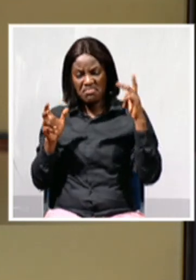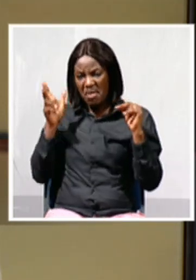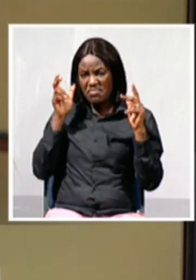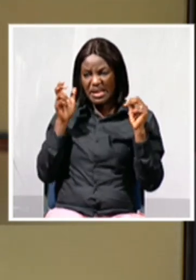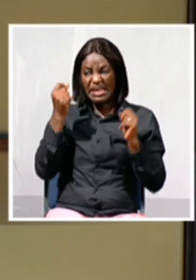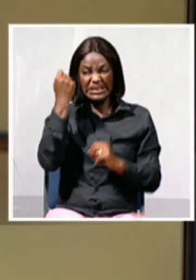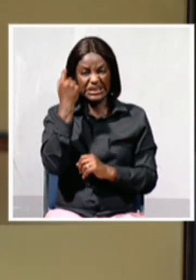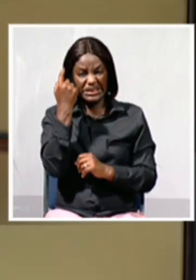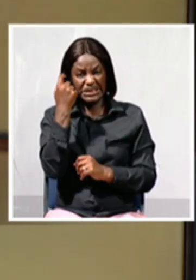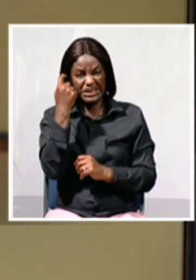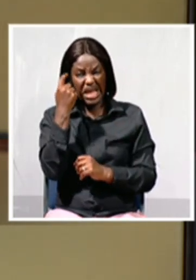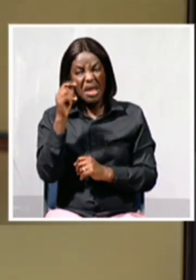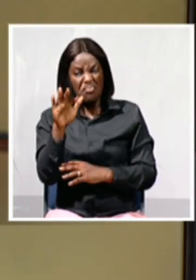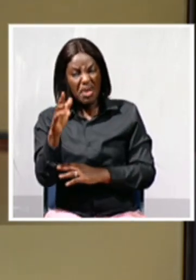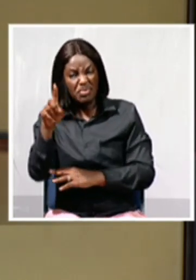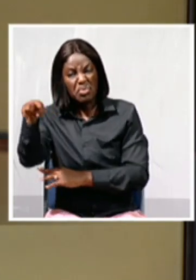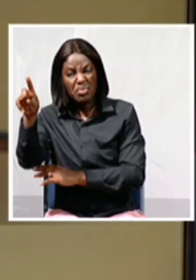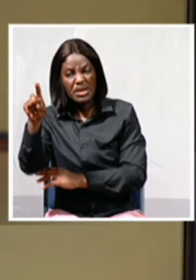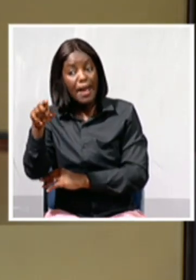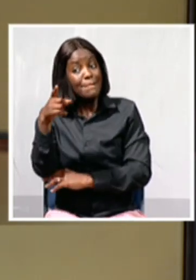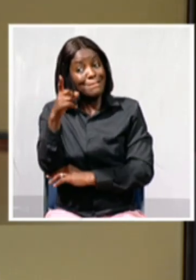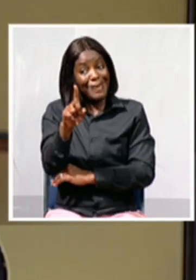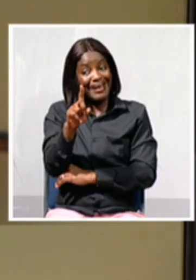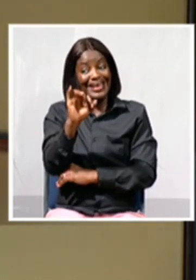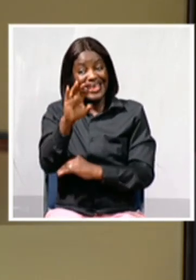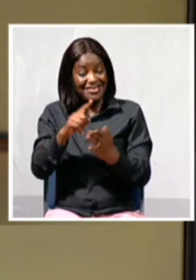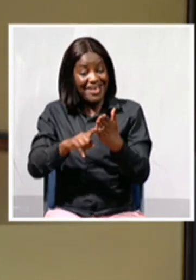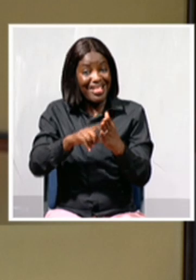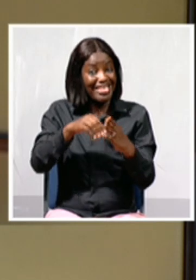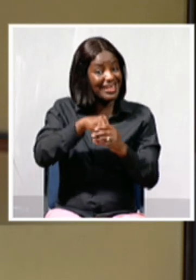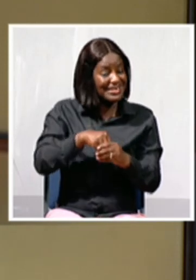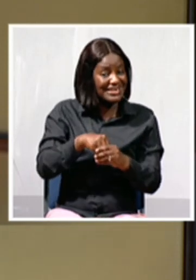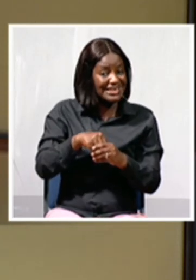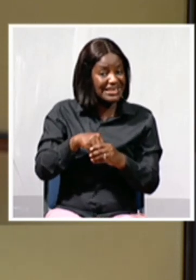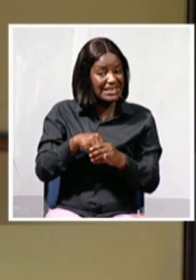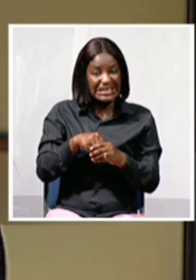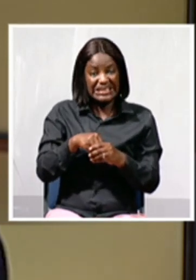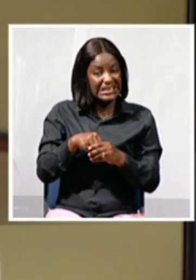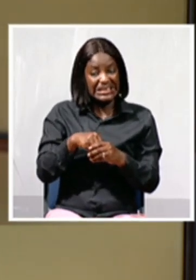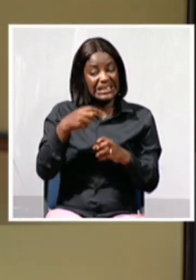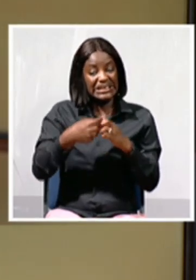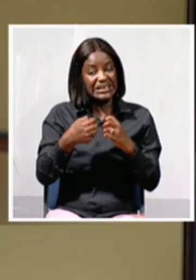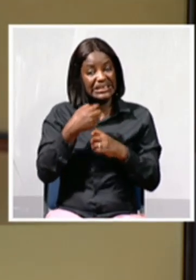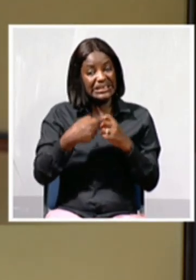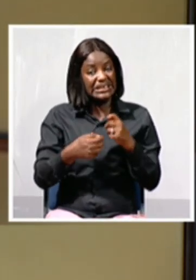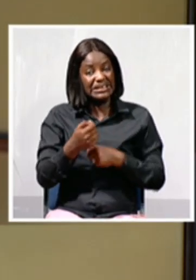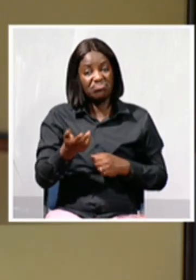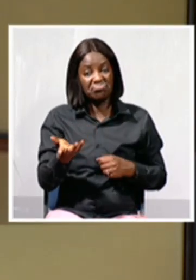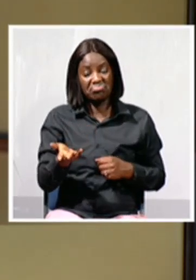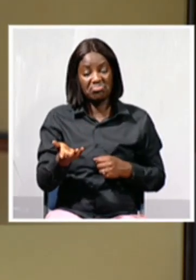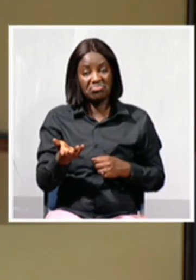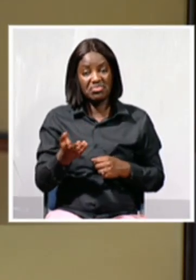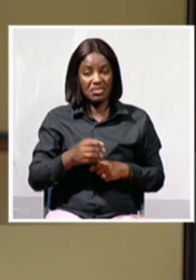you, you may be right, but still, if you don't vote, you are still voting. If you don't vote, you have still made a